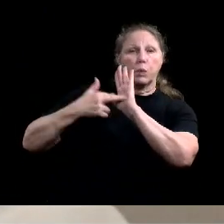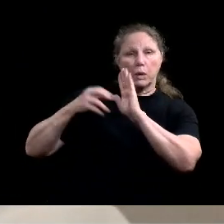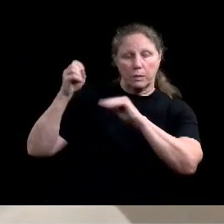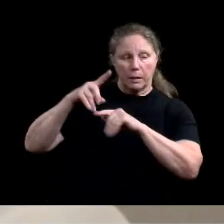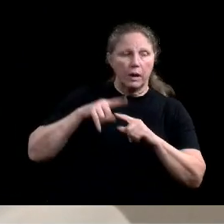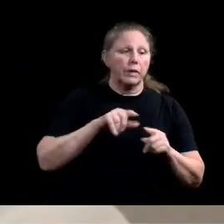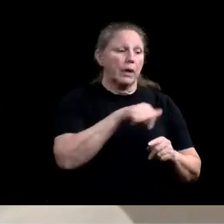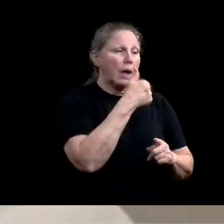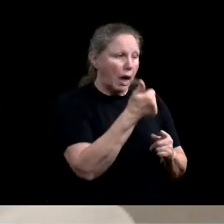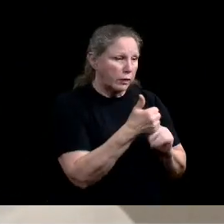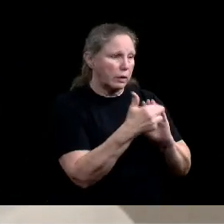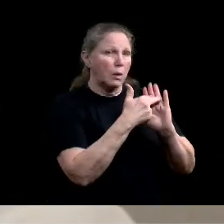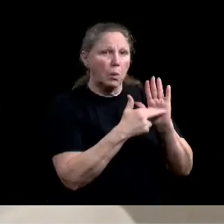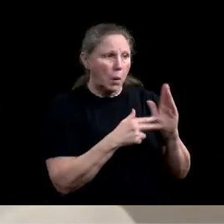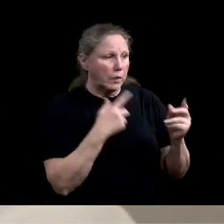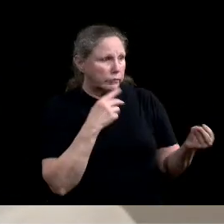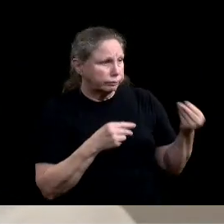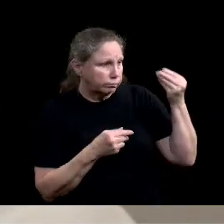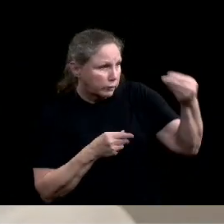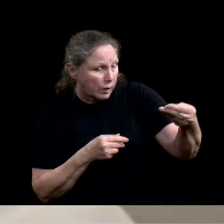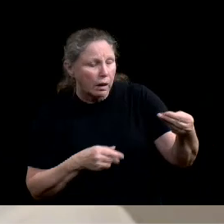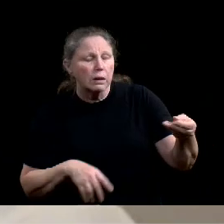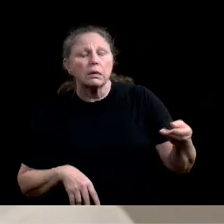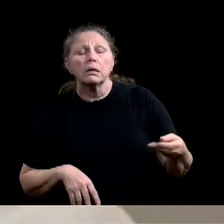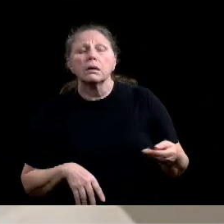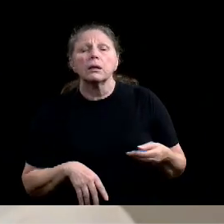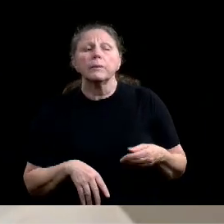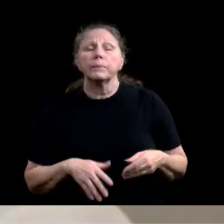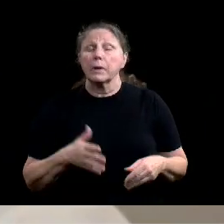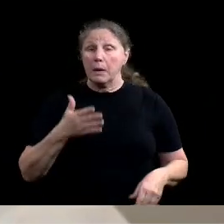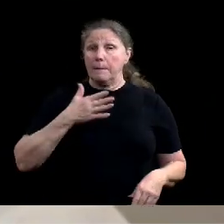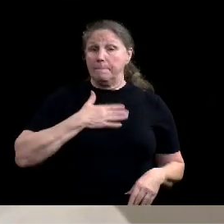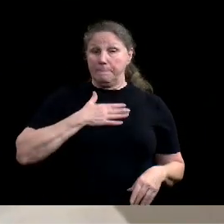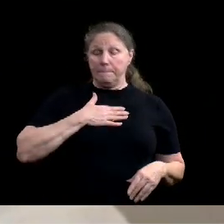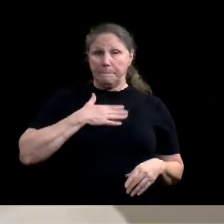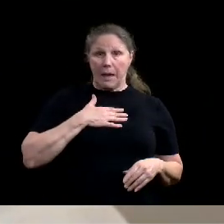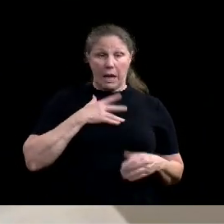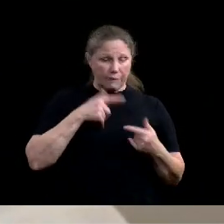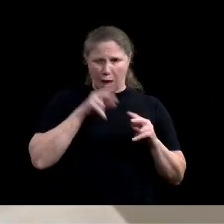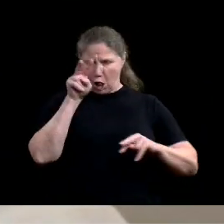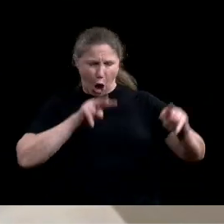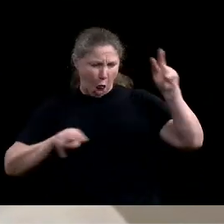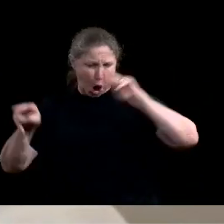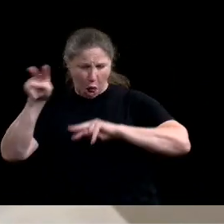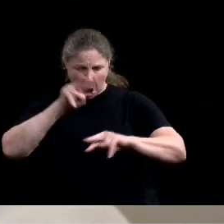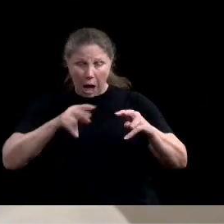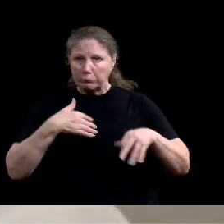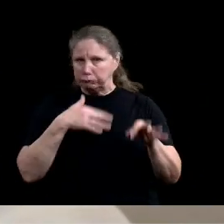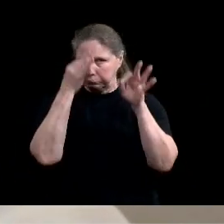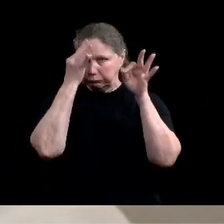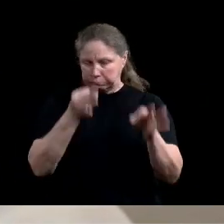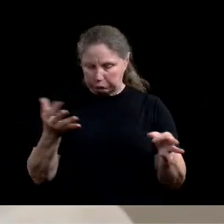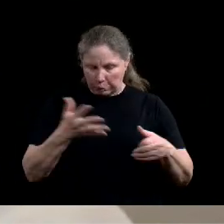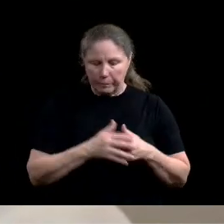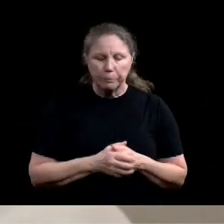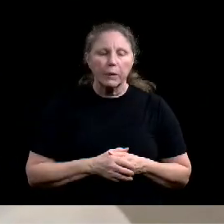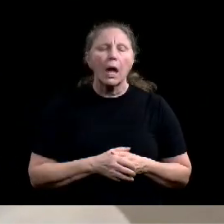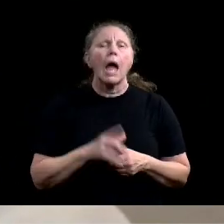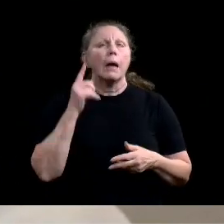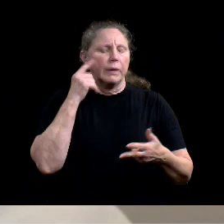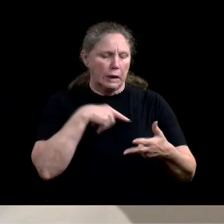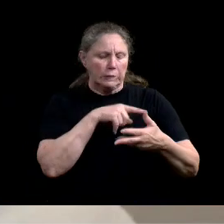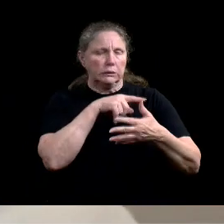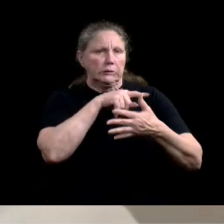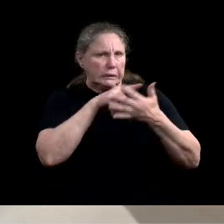My own conclusion is that really there are a couple of factors that are important to answering this question. One is